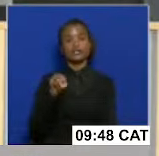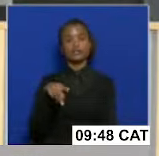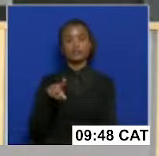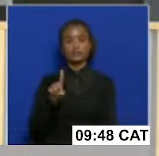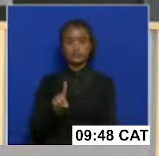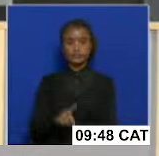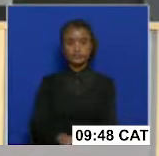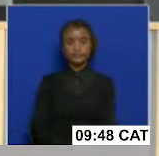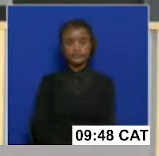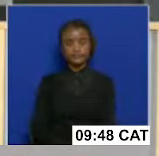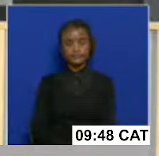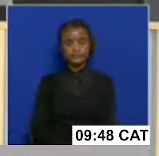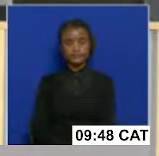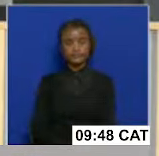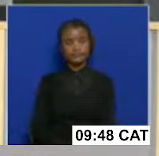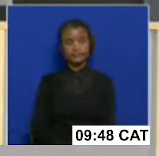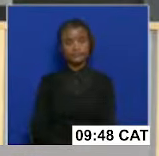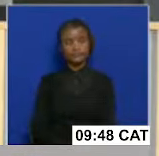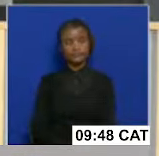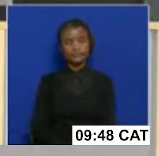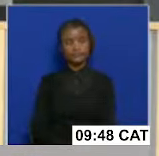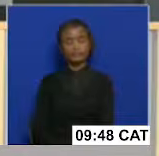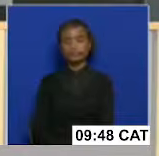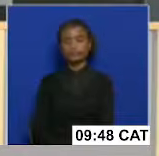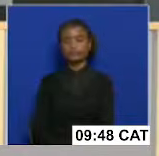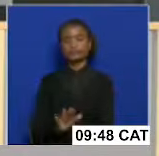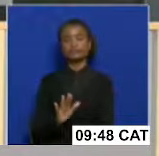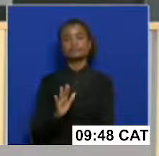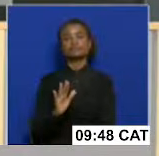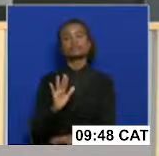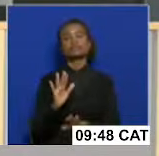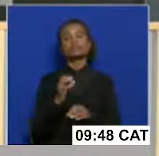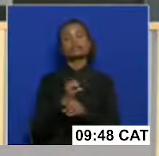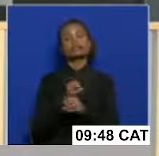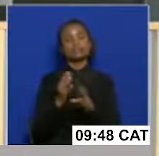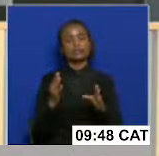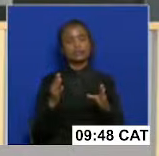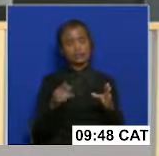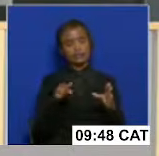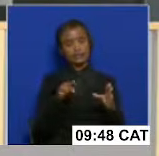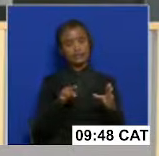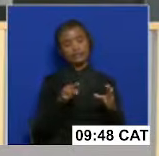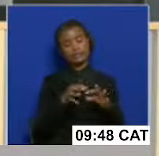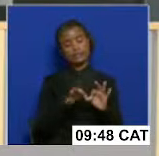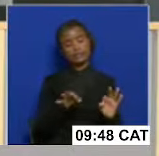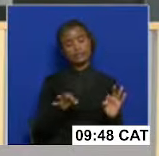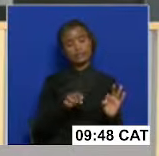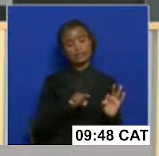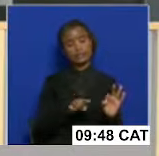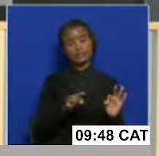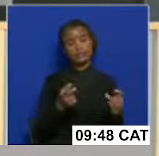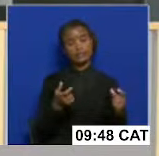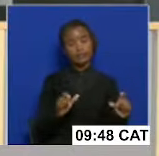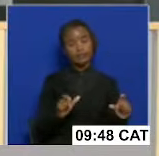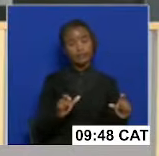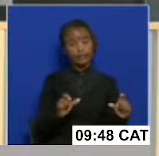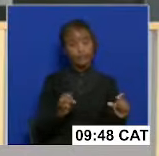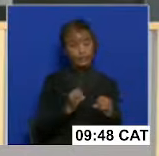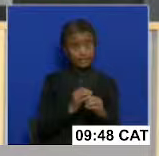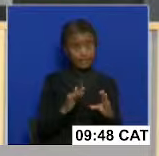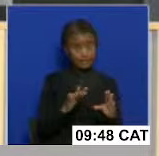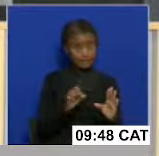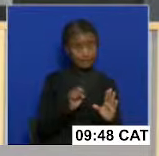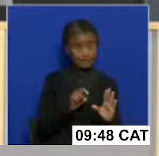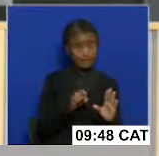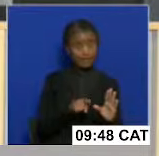Maybe just start from At the the beginning. JMPD. Please start from the beginning of the sentence, beginning of the paragraph. Okay. I am